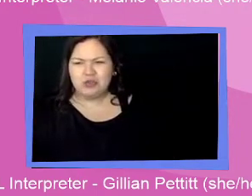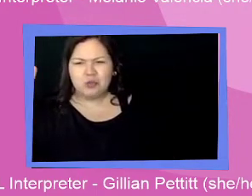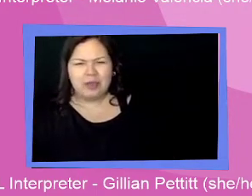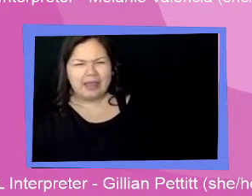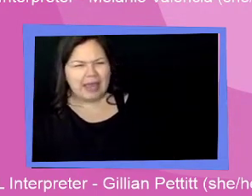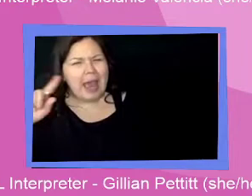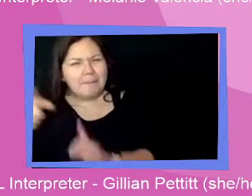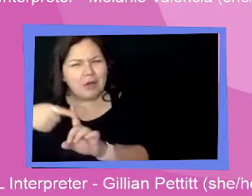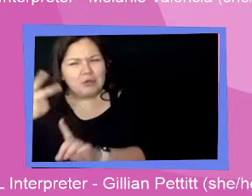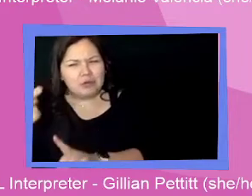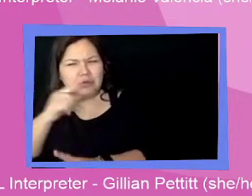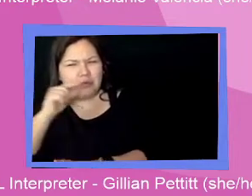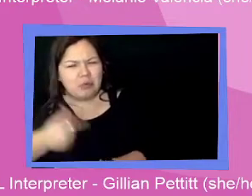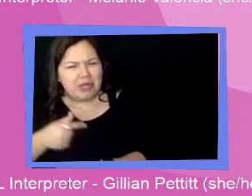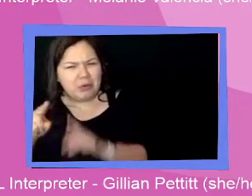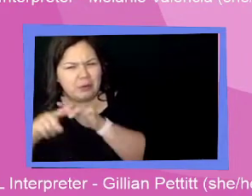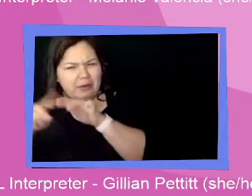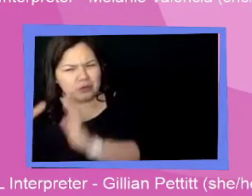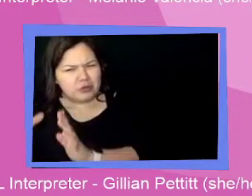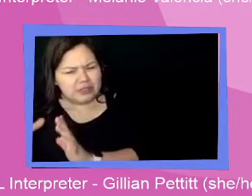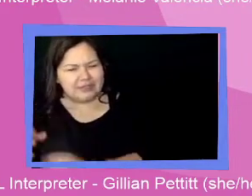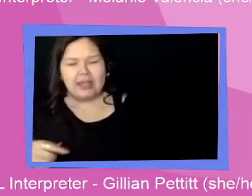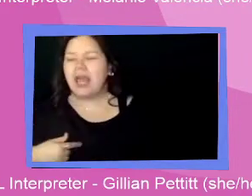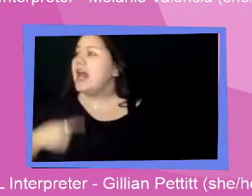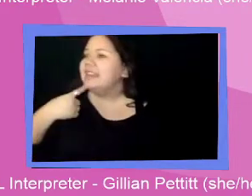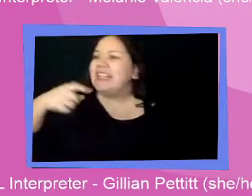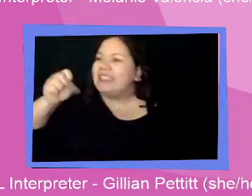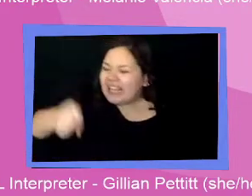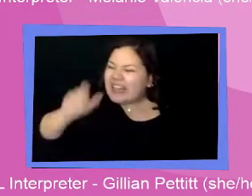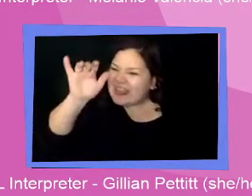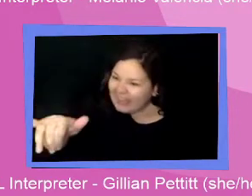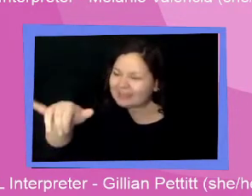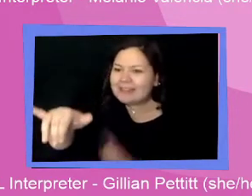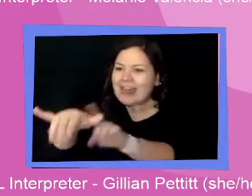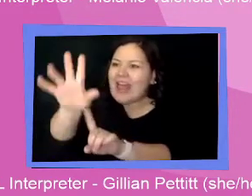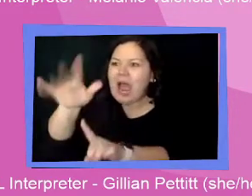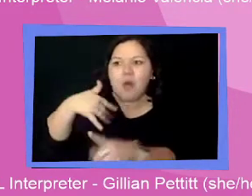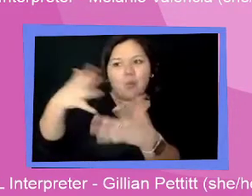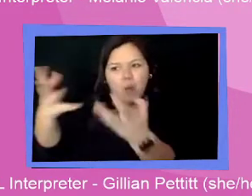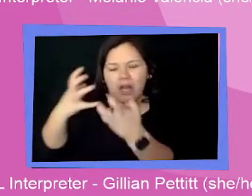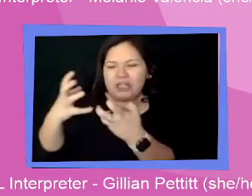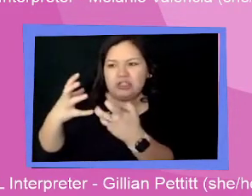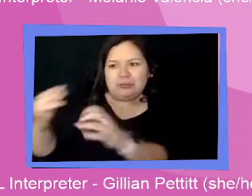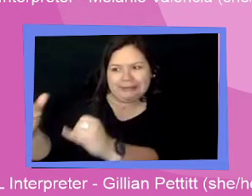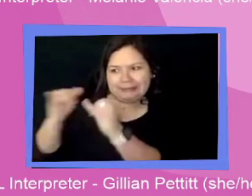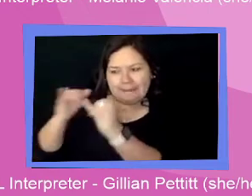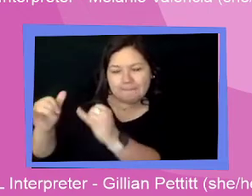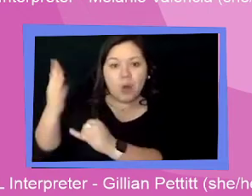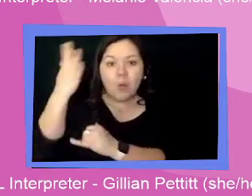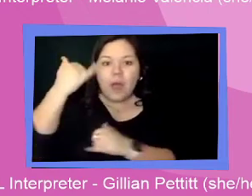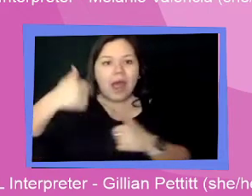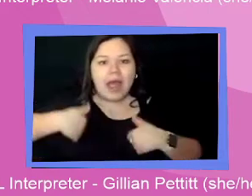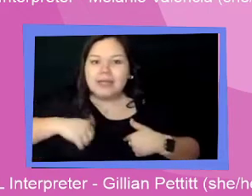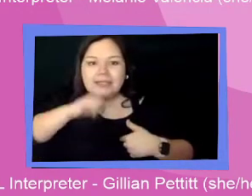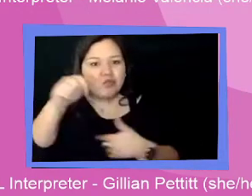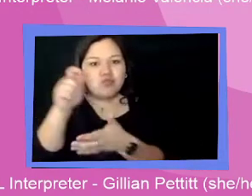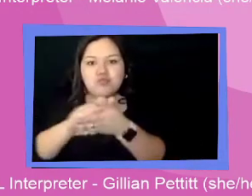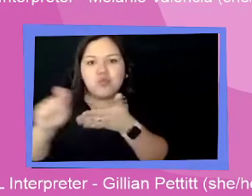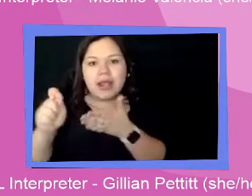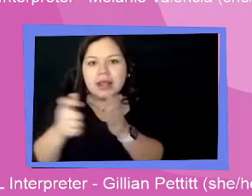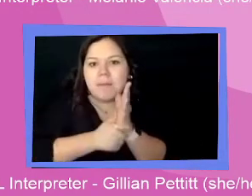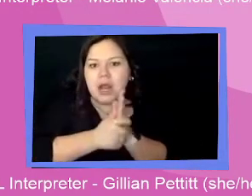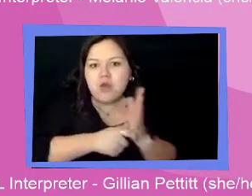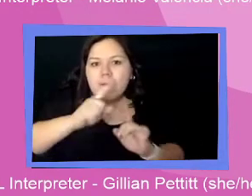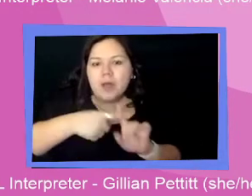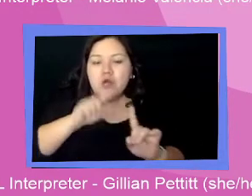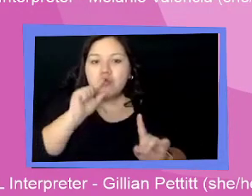is literally what I want to do, because I didn't write the manual on queer Syrian refugees. This